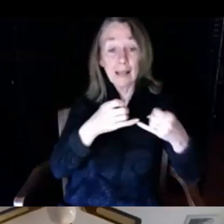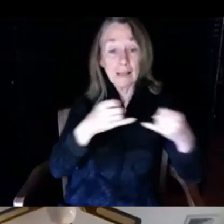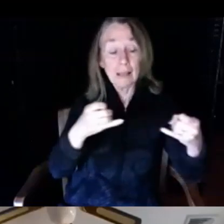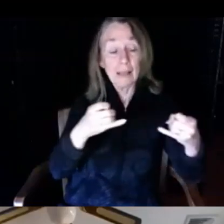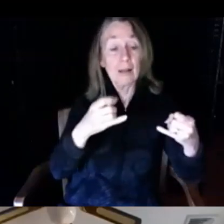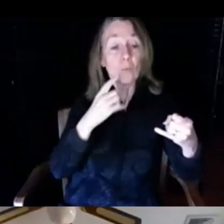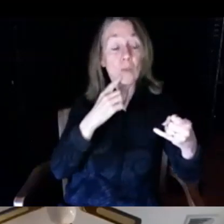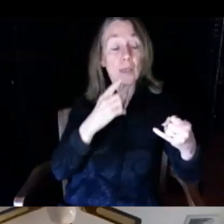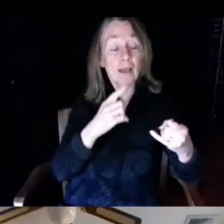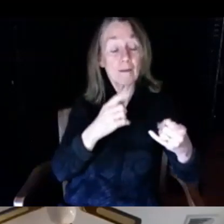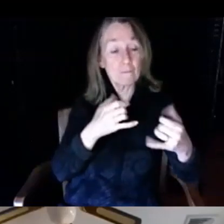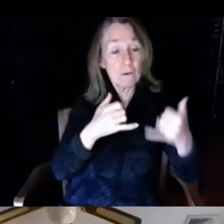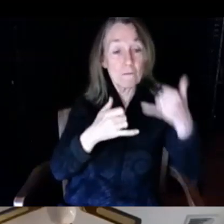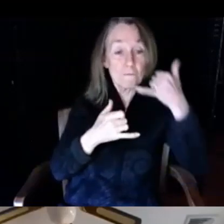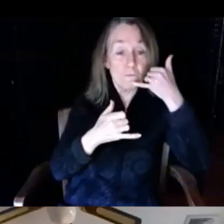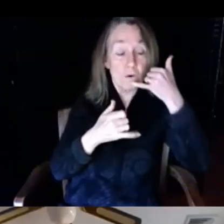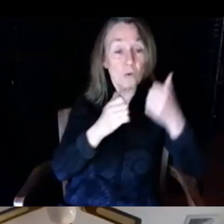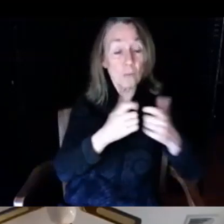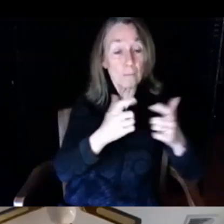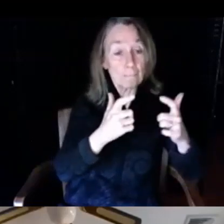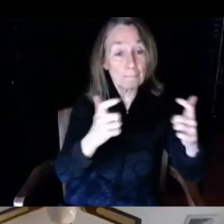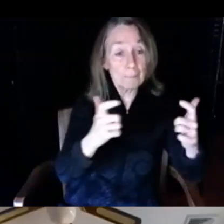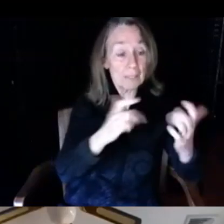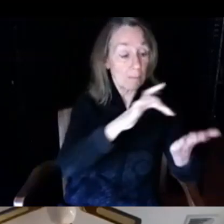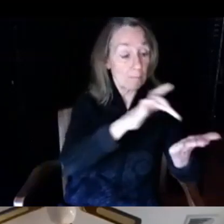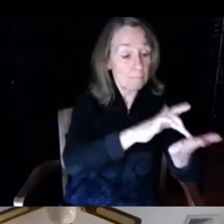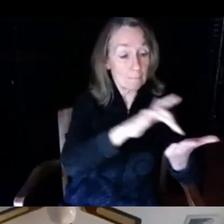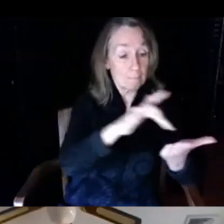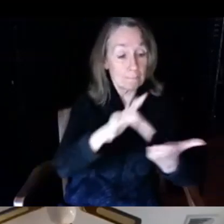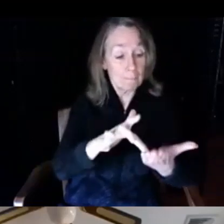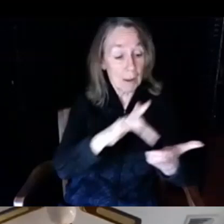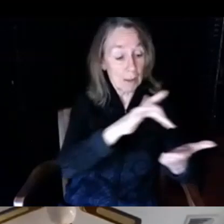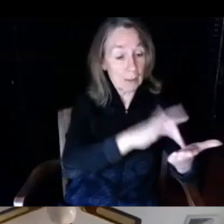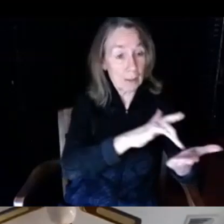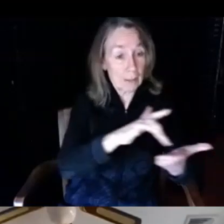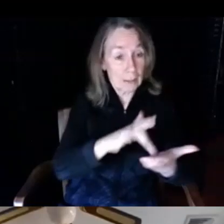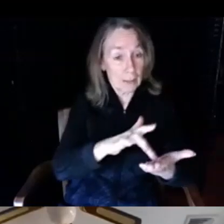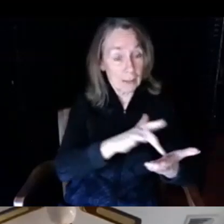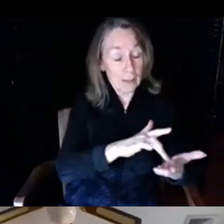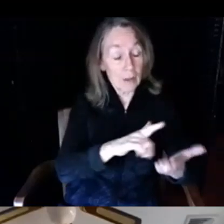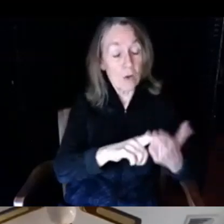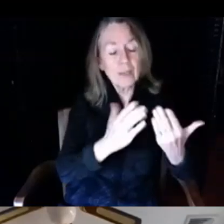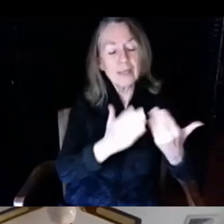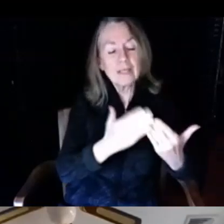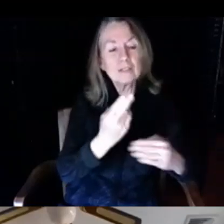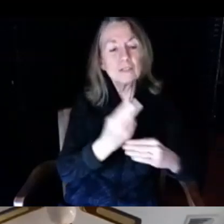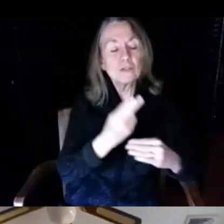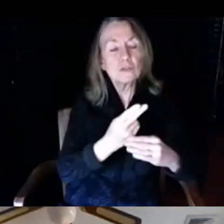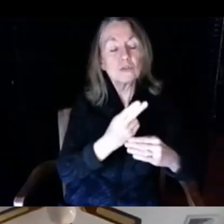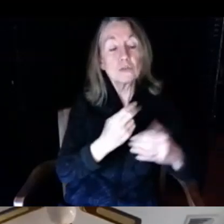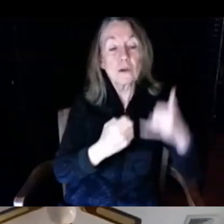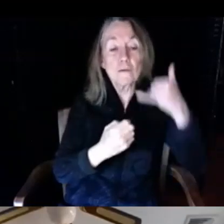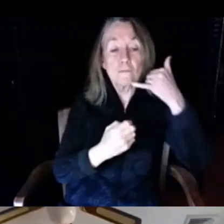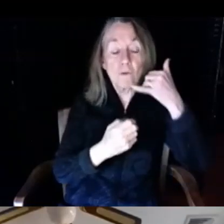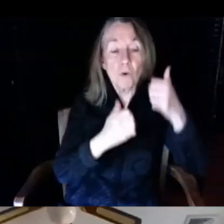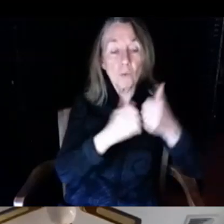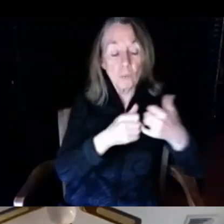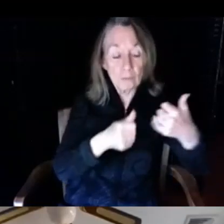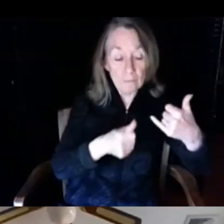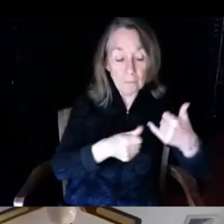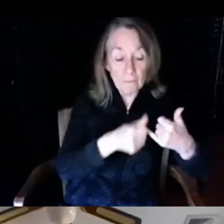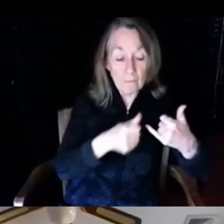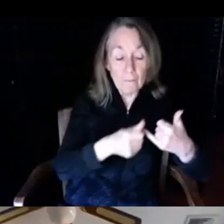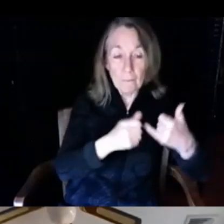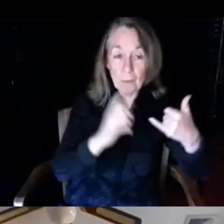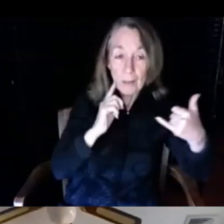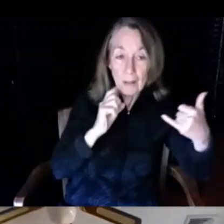buttoned, very easy to use amplified phones, and we also do cordless phones. All